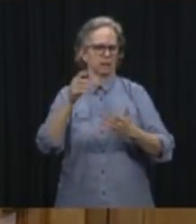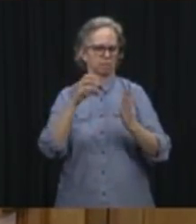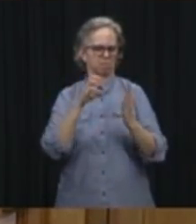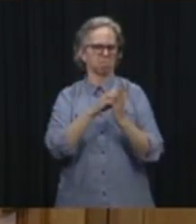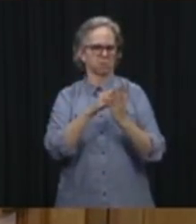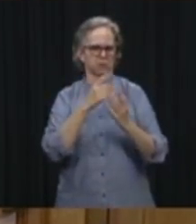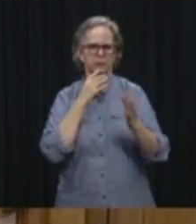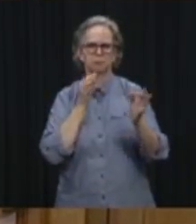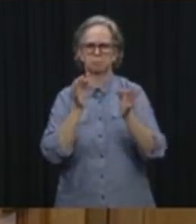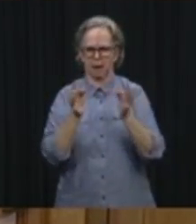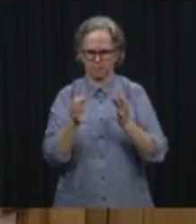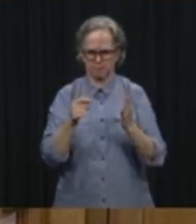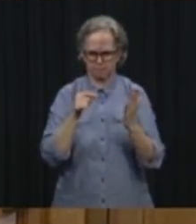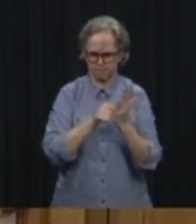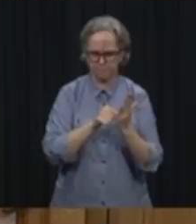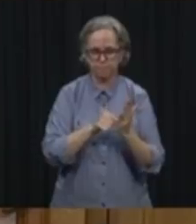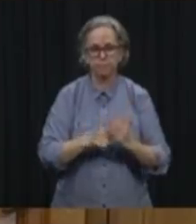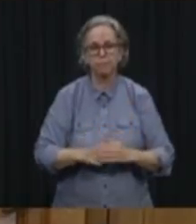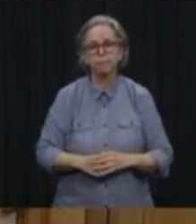and read some of these.